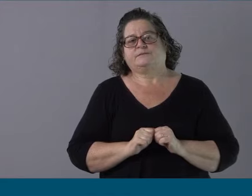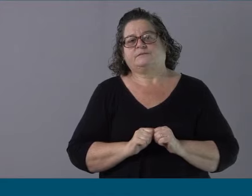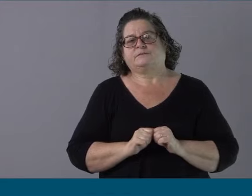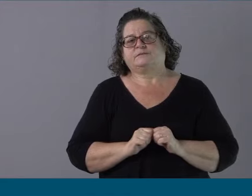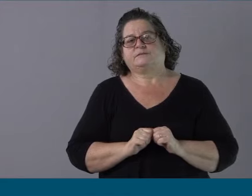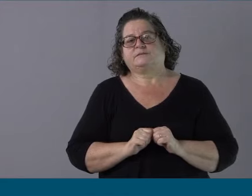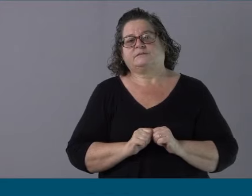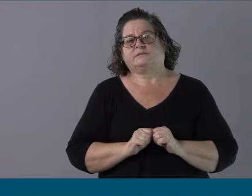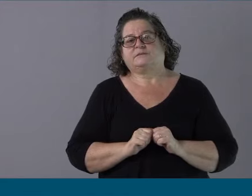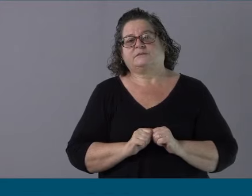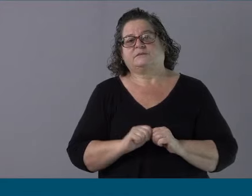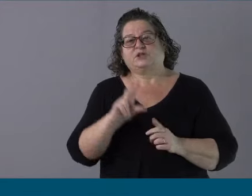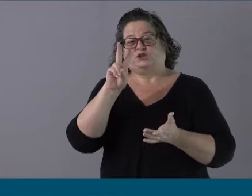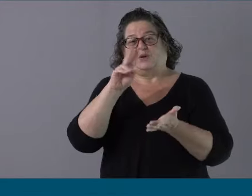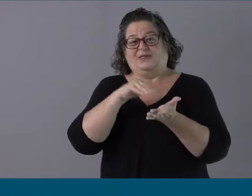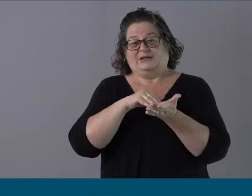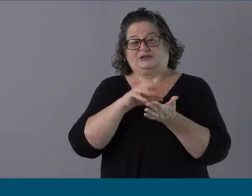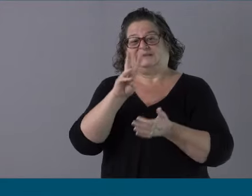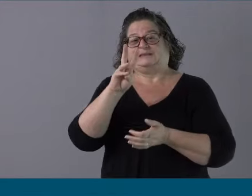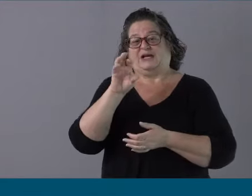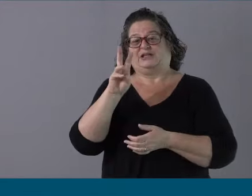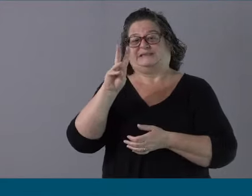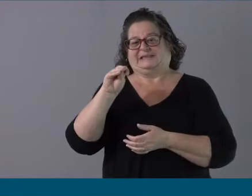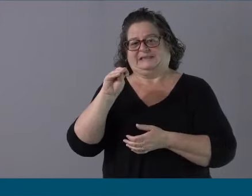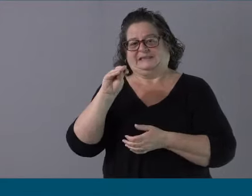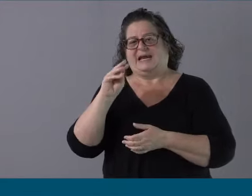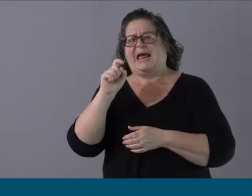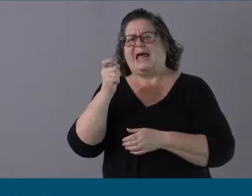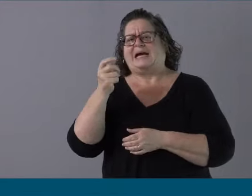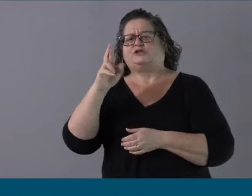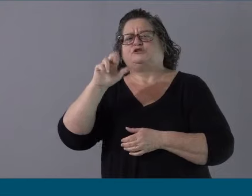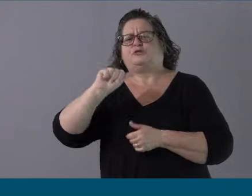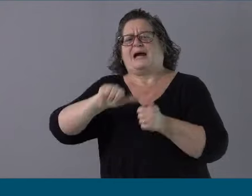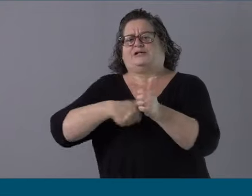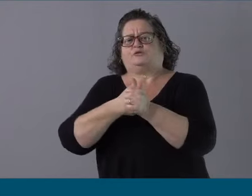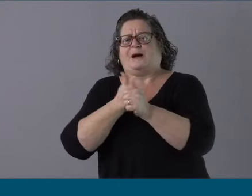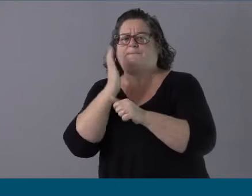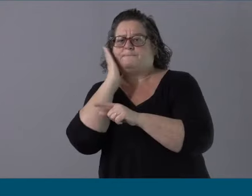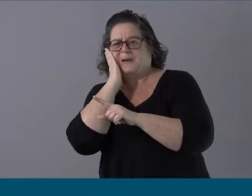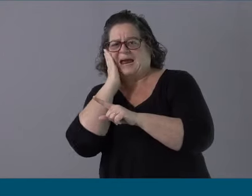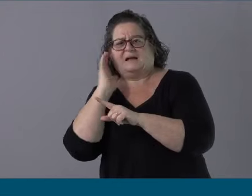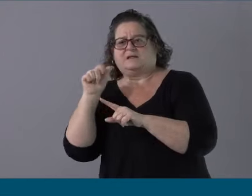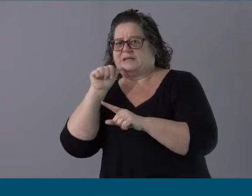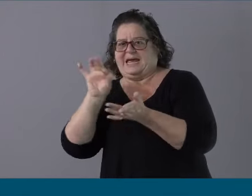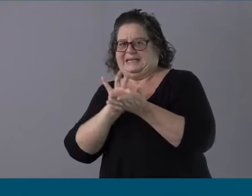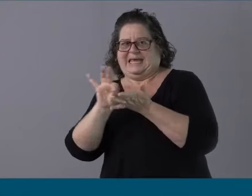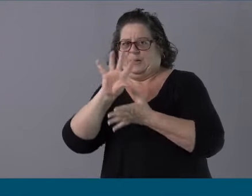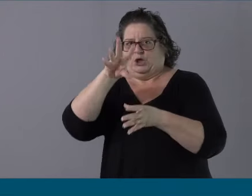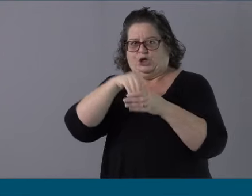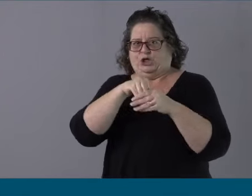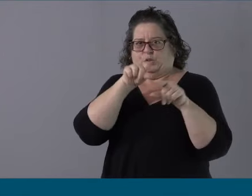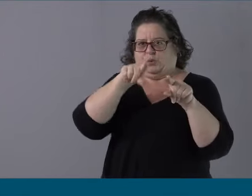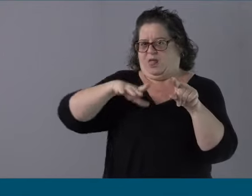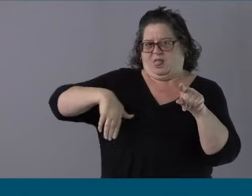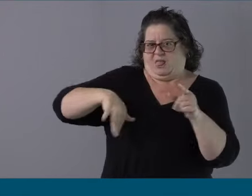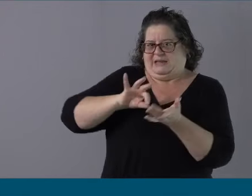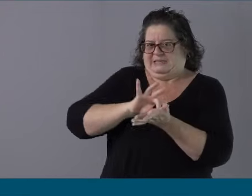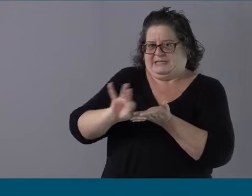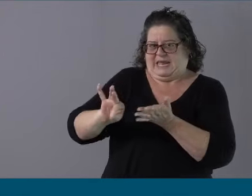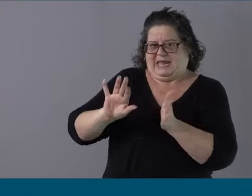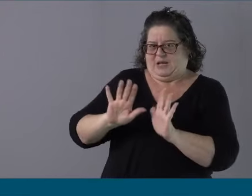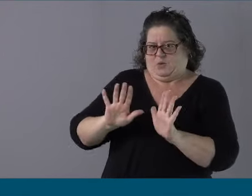2,660 additional surge beds, which we have not had to use up until this point. This is the intensive